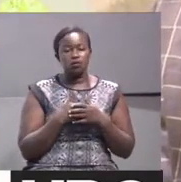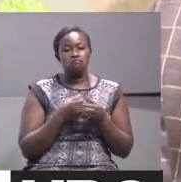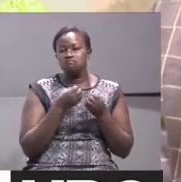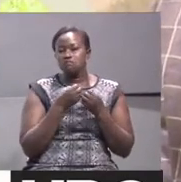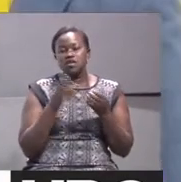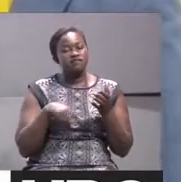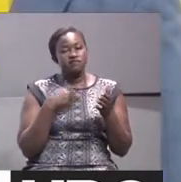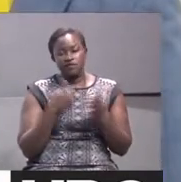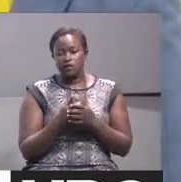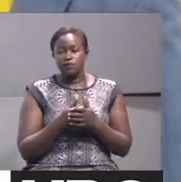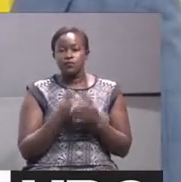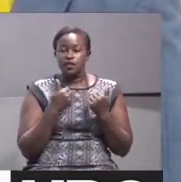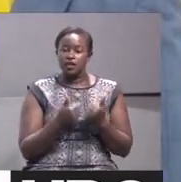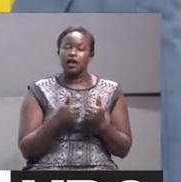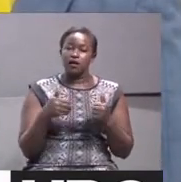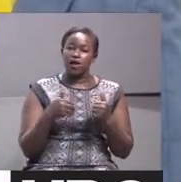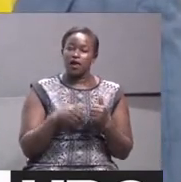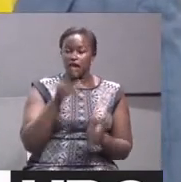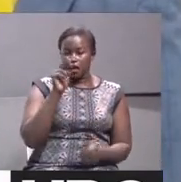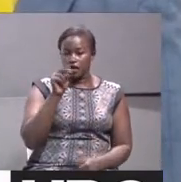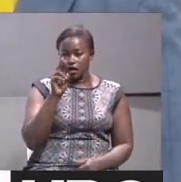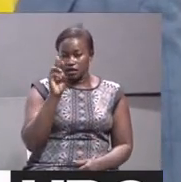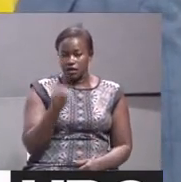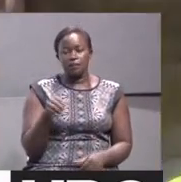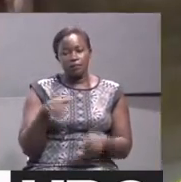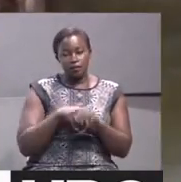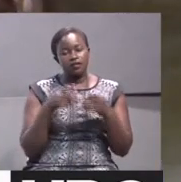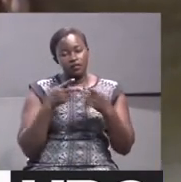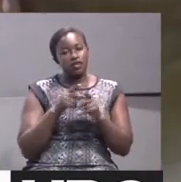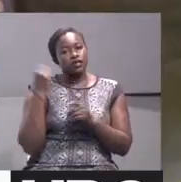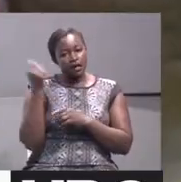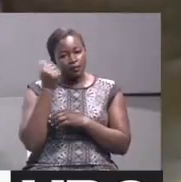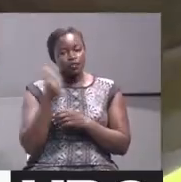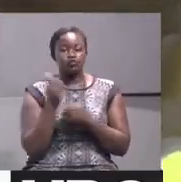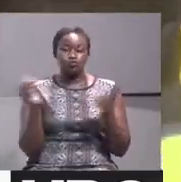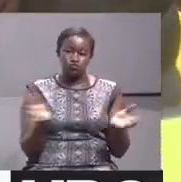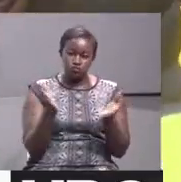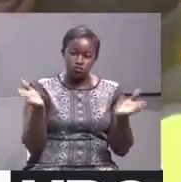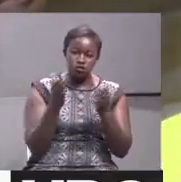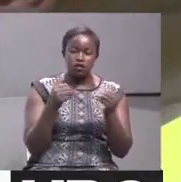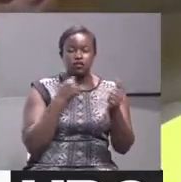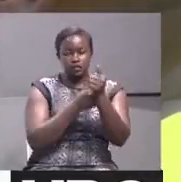So NRM party members in Wakiso District launched a campaign to mobilize support.